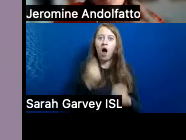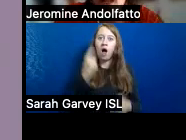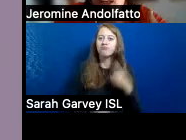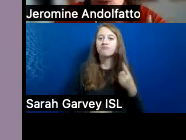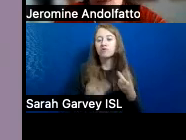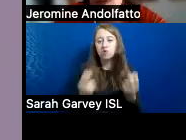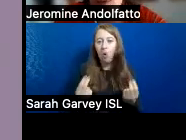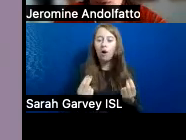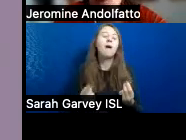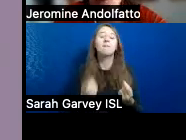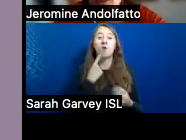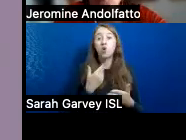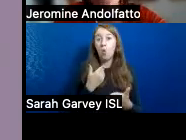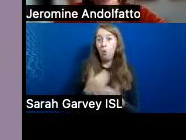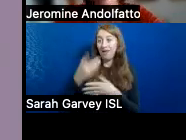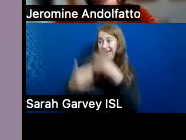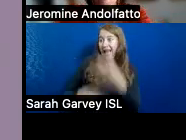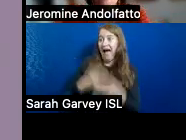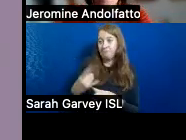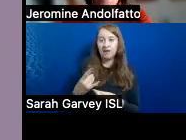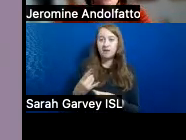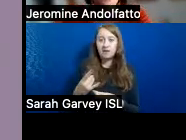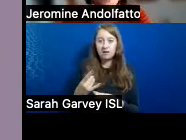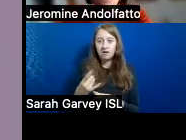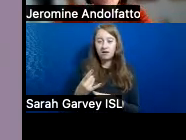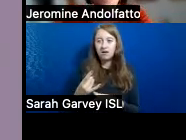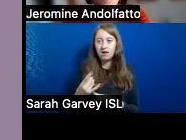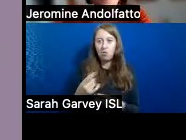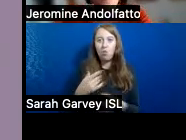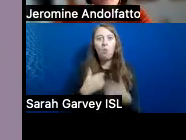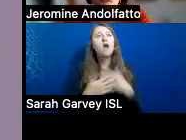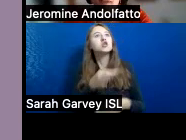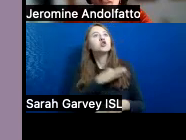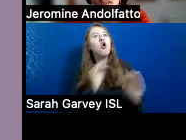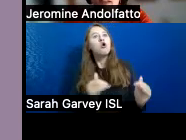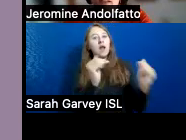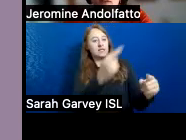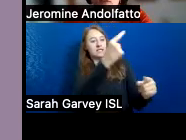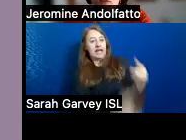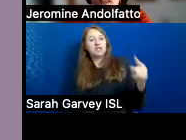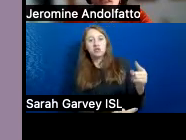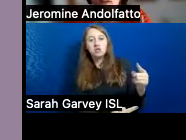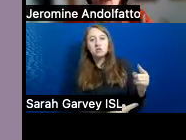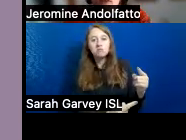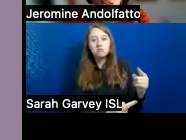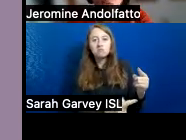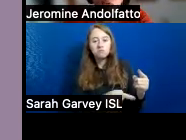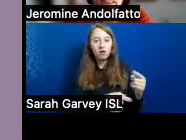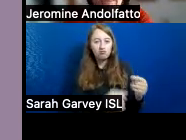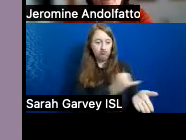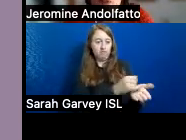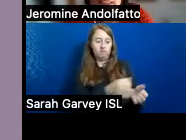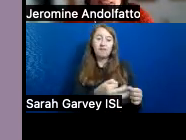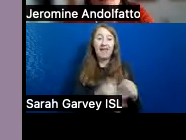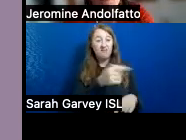is not compliant with the quota law. But we need to see the sanction implemented, obviously, and it's not the case, for